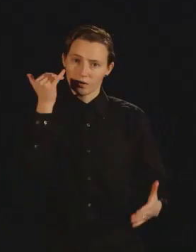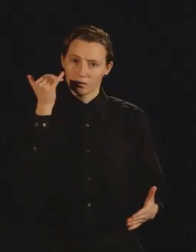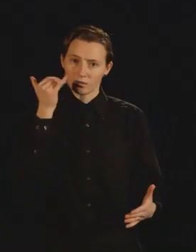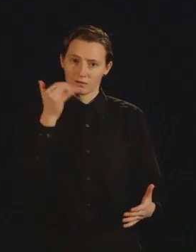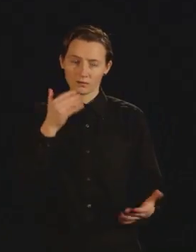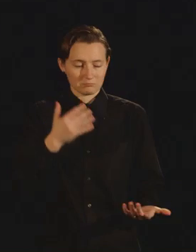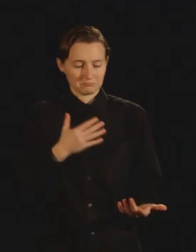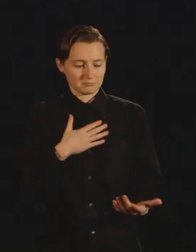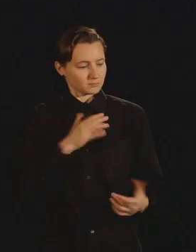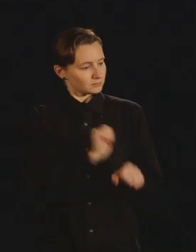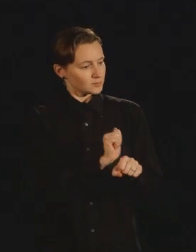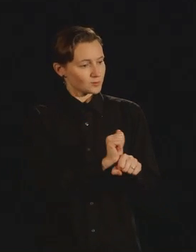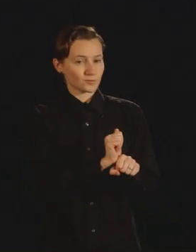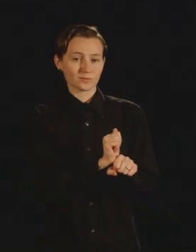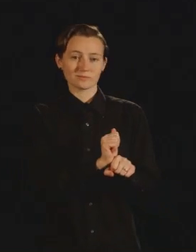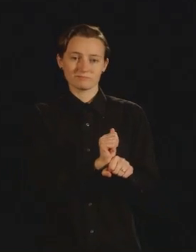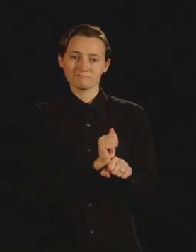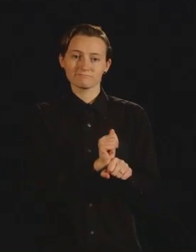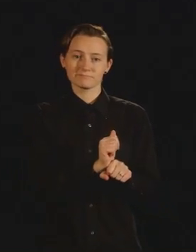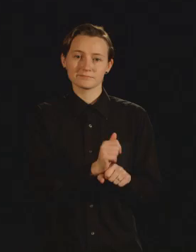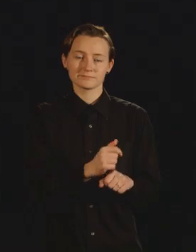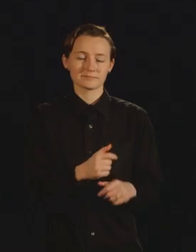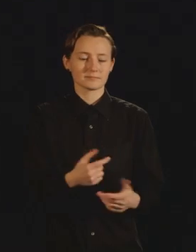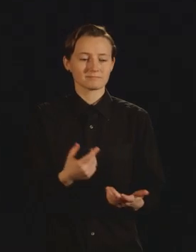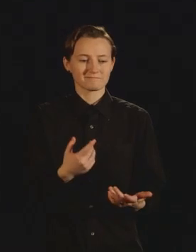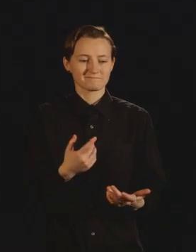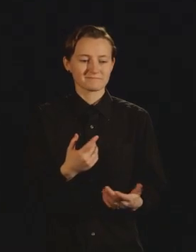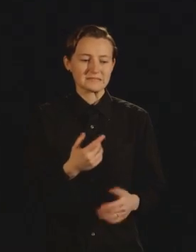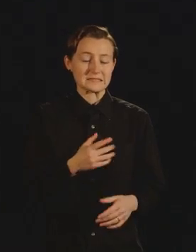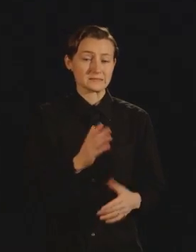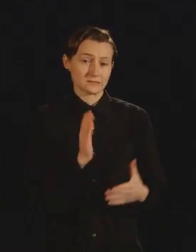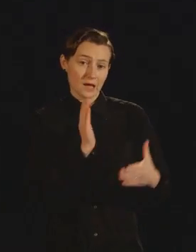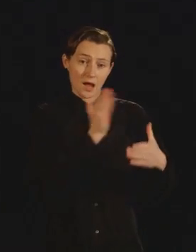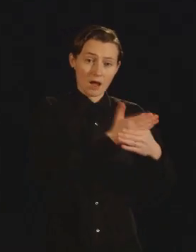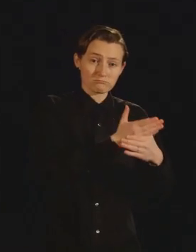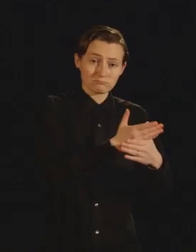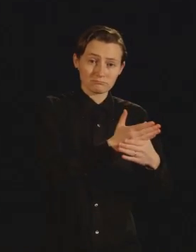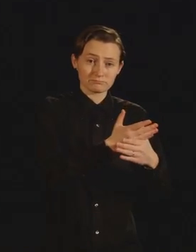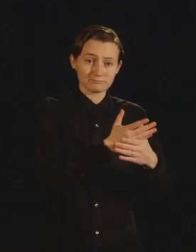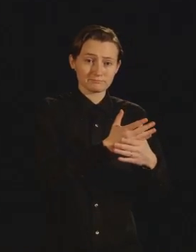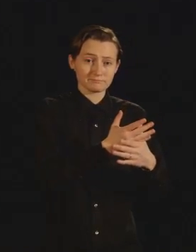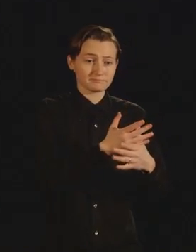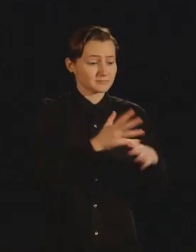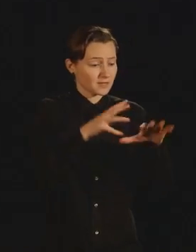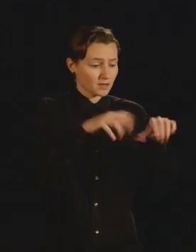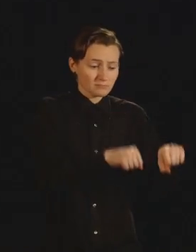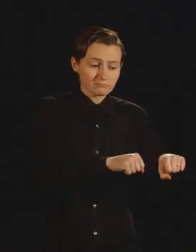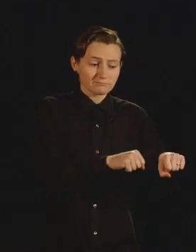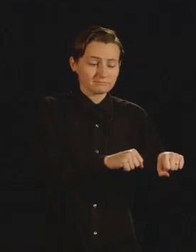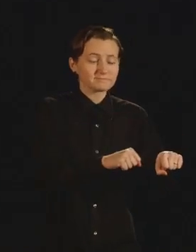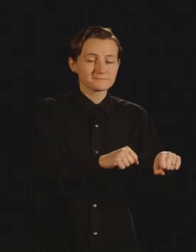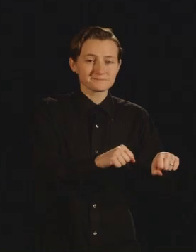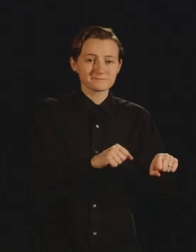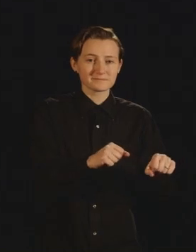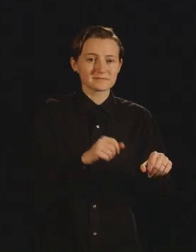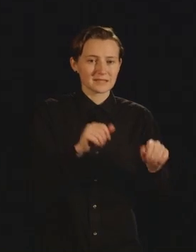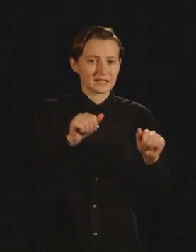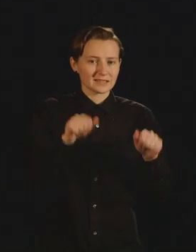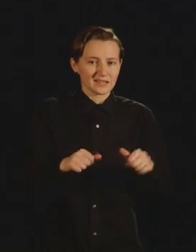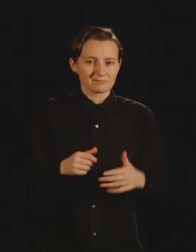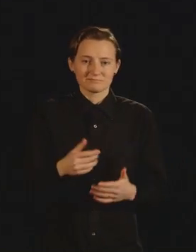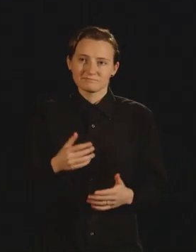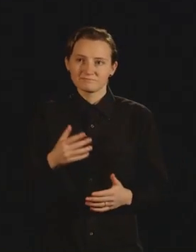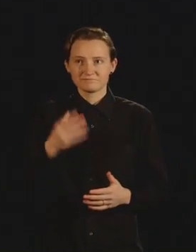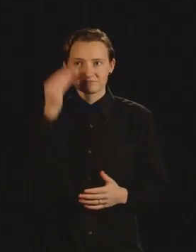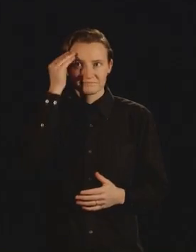job. Doing this assumes that we women know best what men feel and